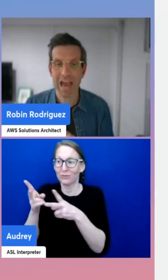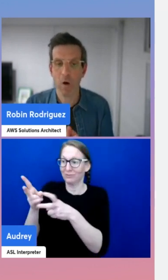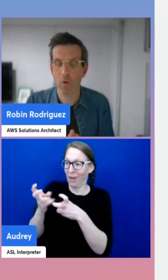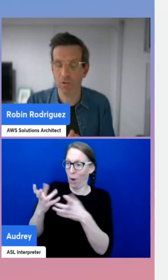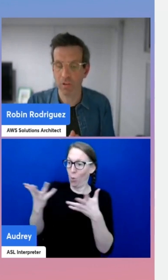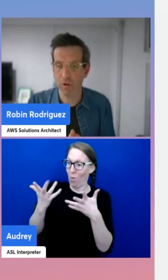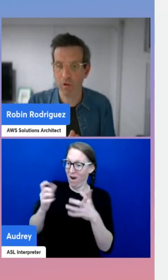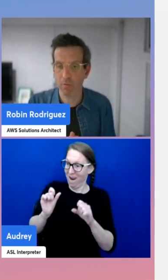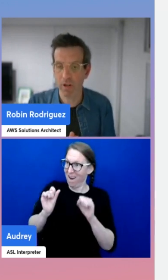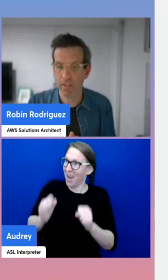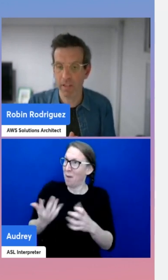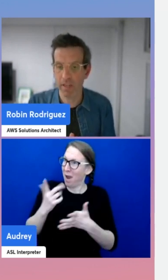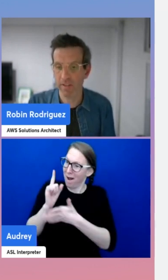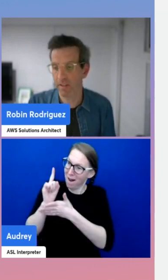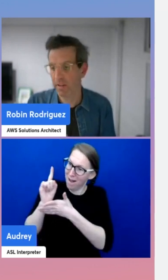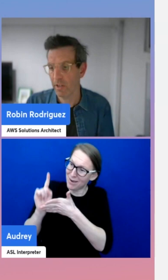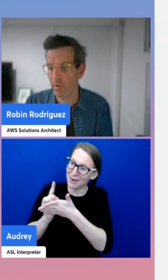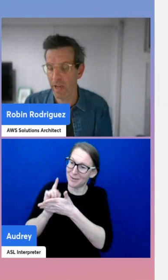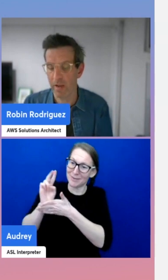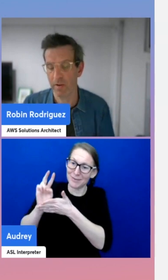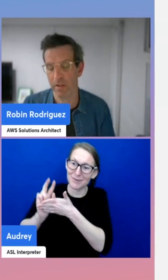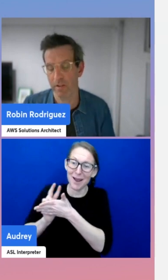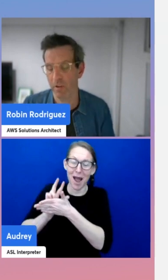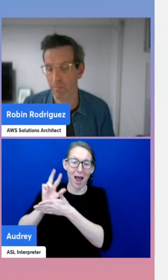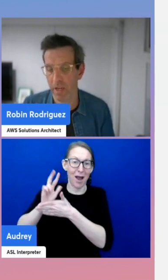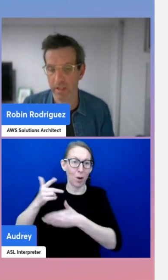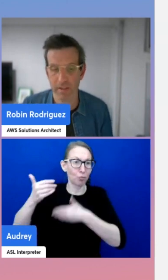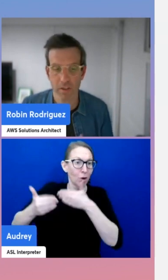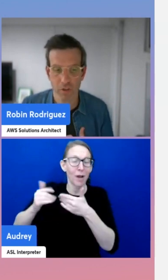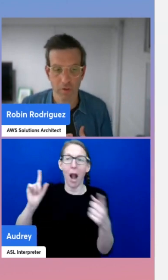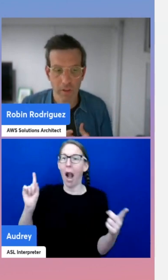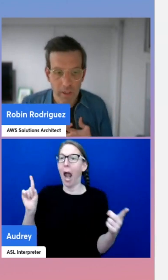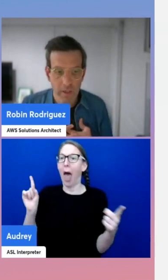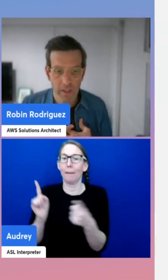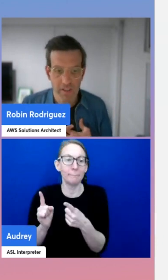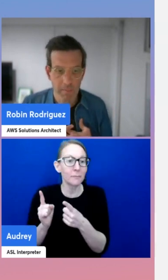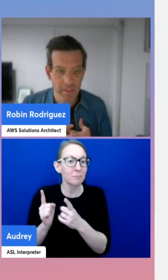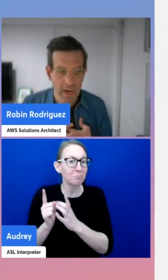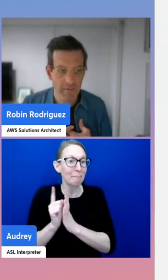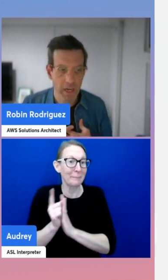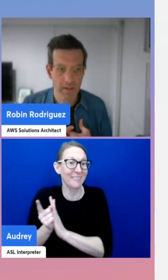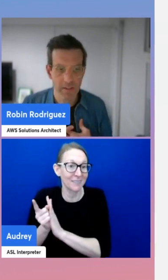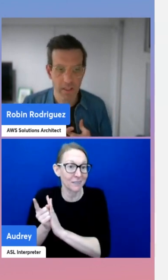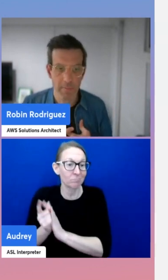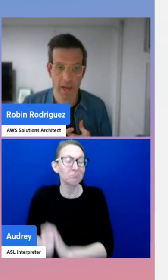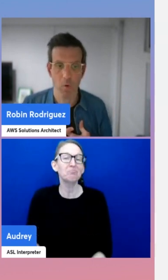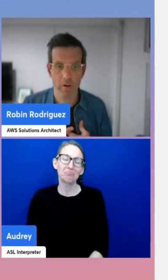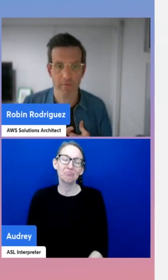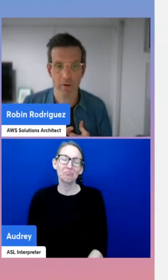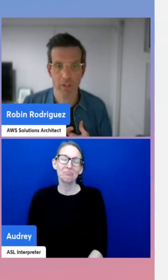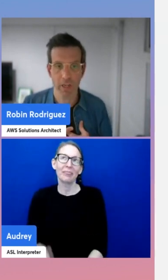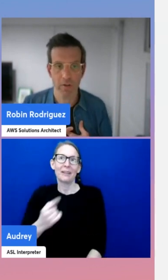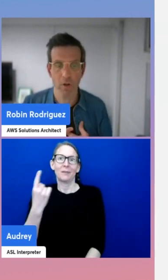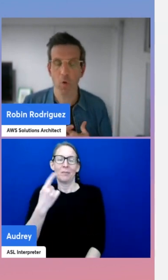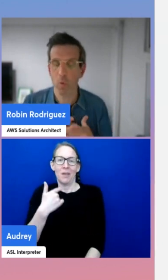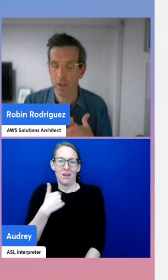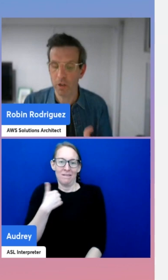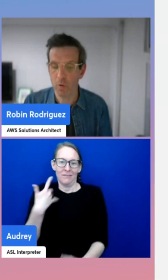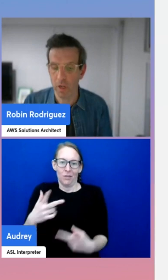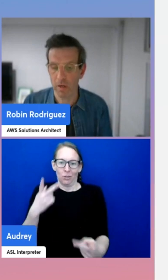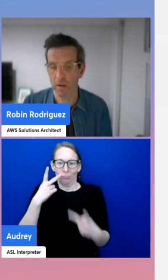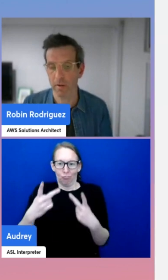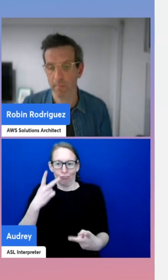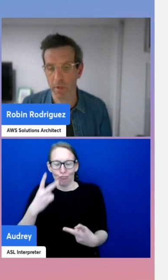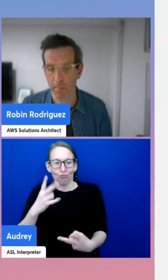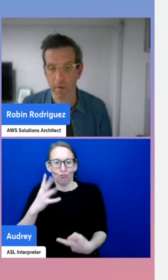an hours long process, down to minutes. Certainly something that I've gotten to see the power of firsthand when